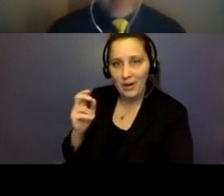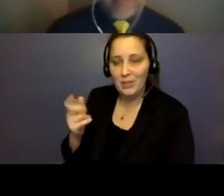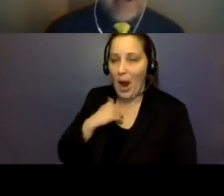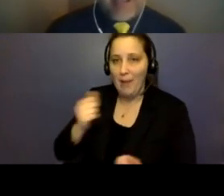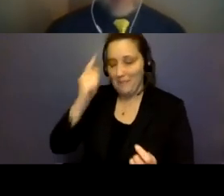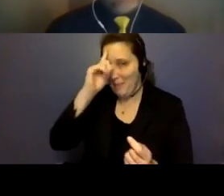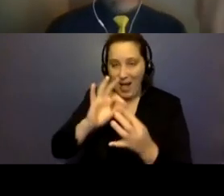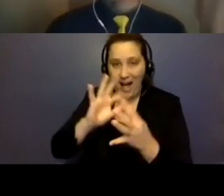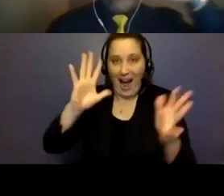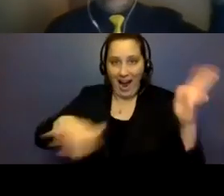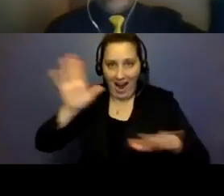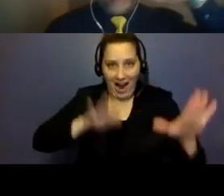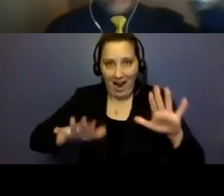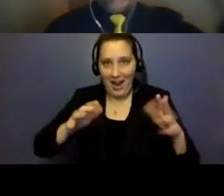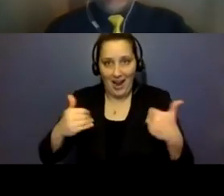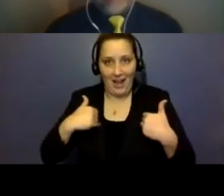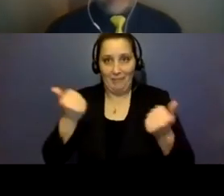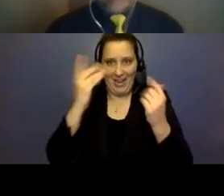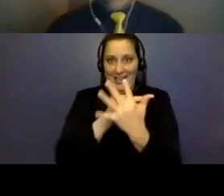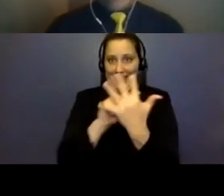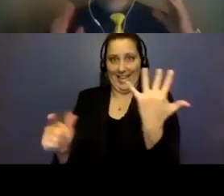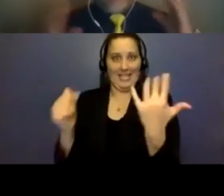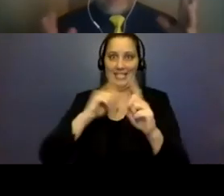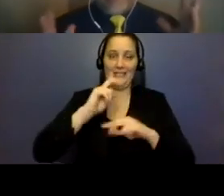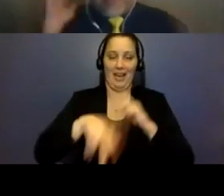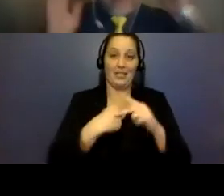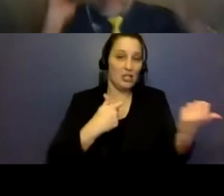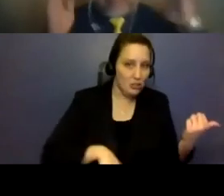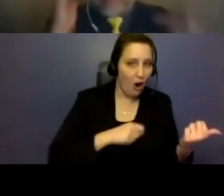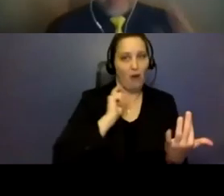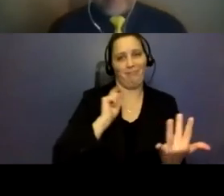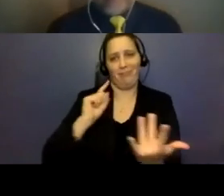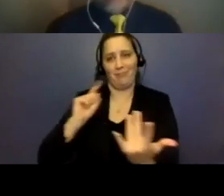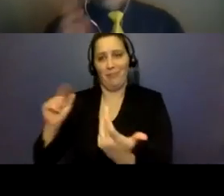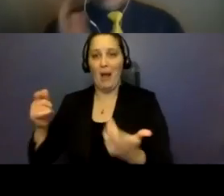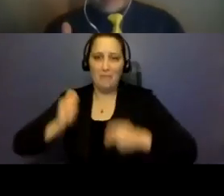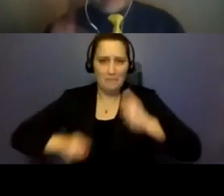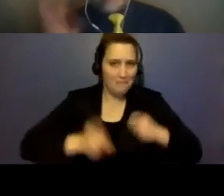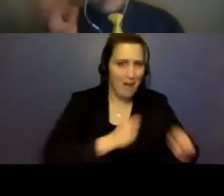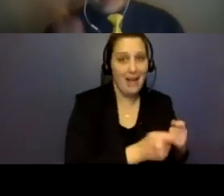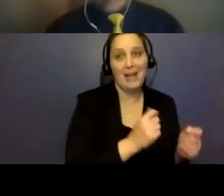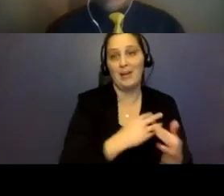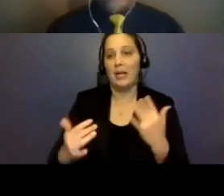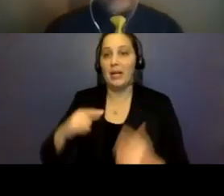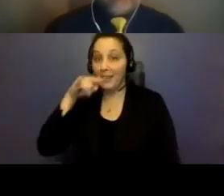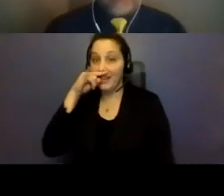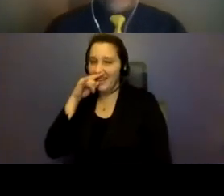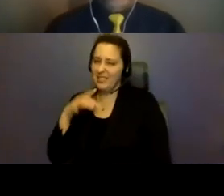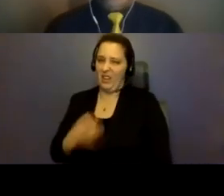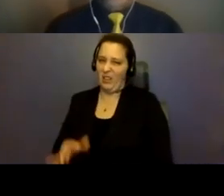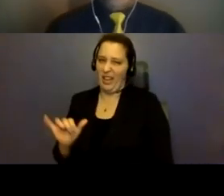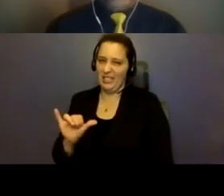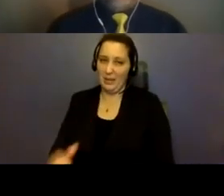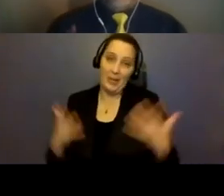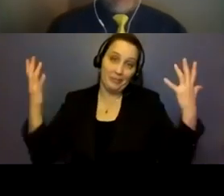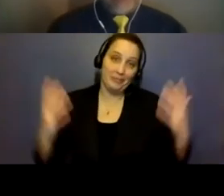mind now. I got a bunch of things in the house and I just look at them and I just bang them. The kids, they don't like it as much as I do, but